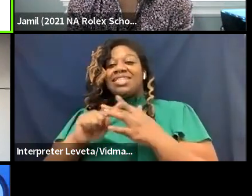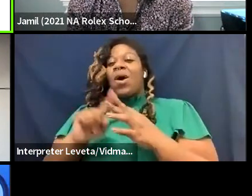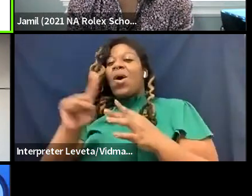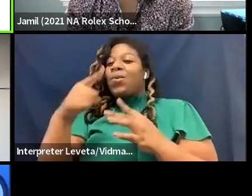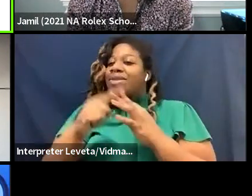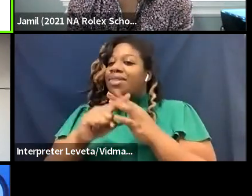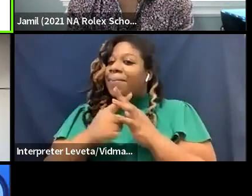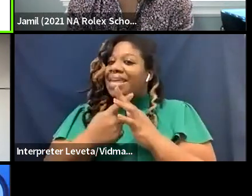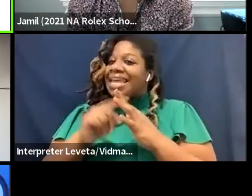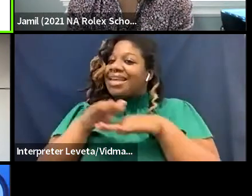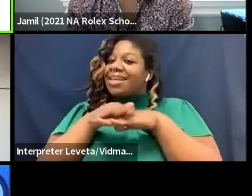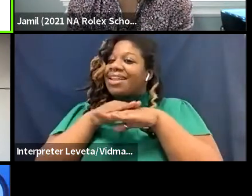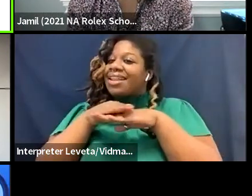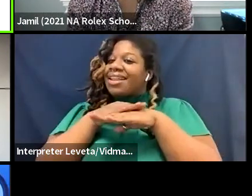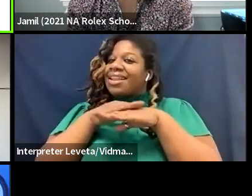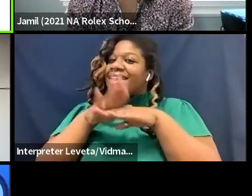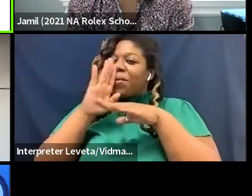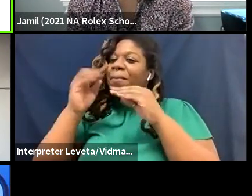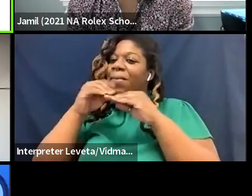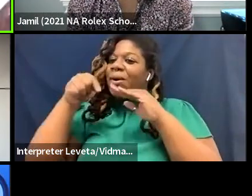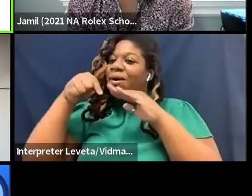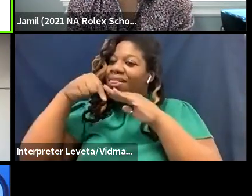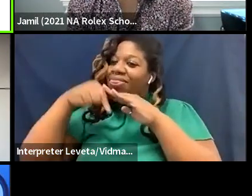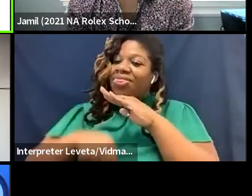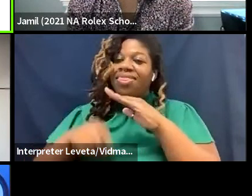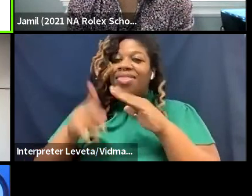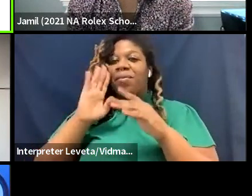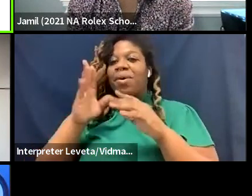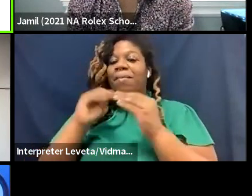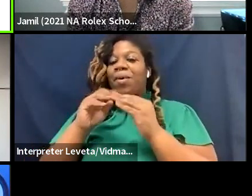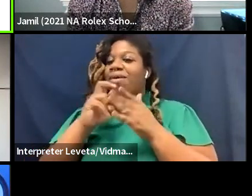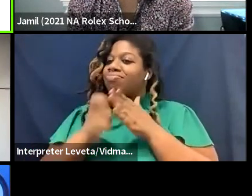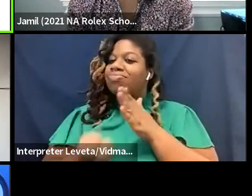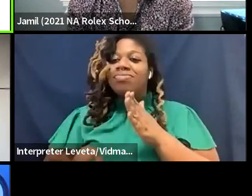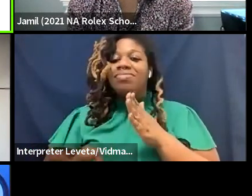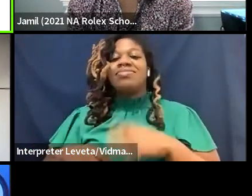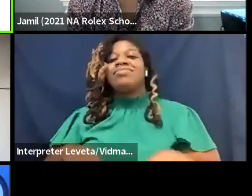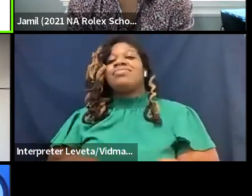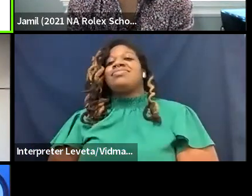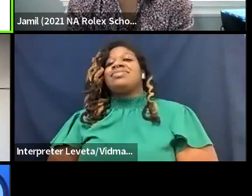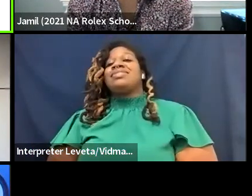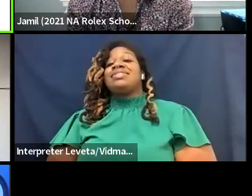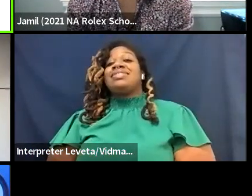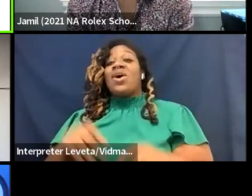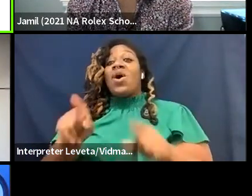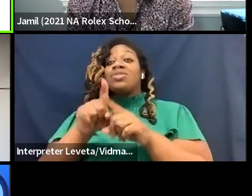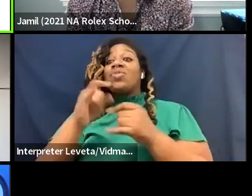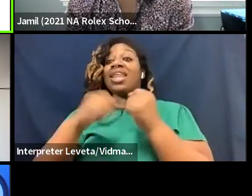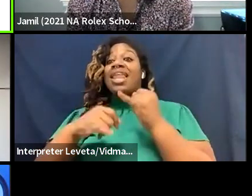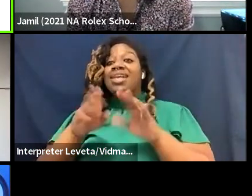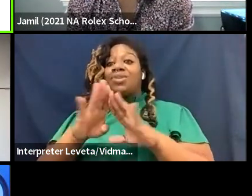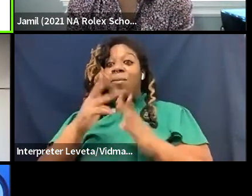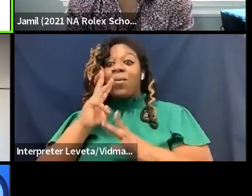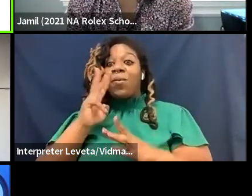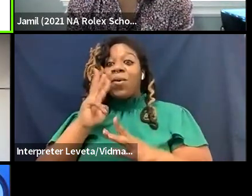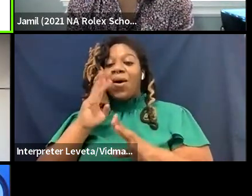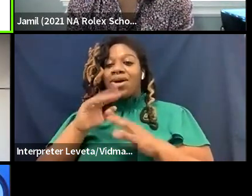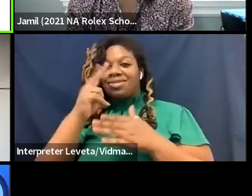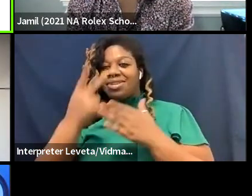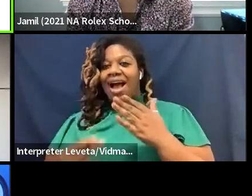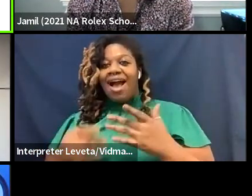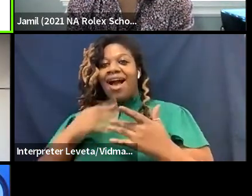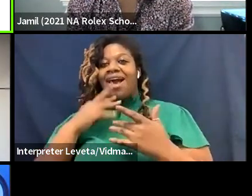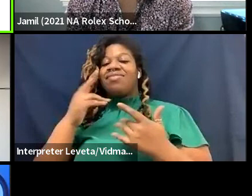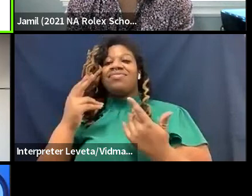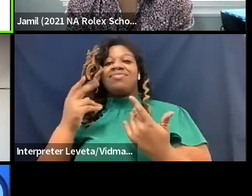just breathtaking. The whole experience was awesome. When we got out of that water on the last open water dive, man, like we just got on the boat smiling, cheesing